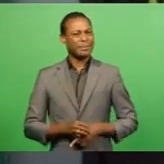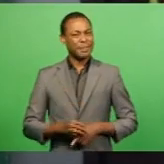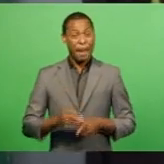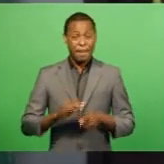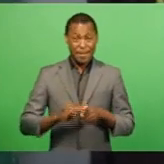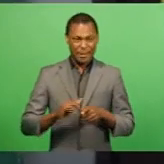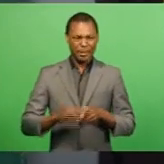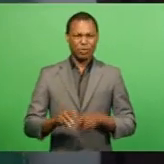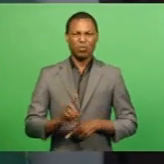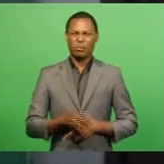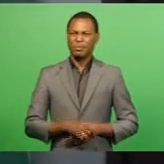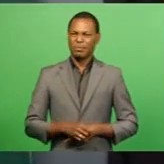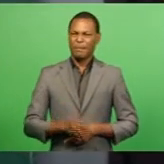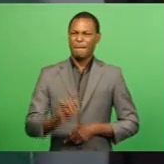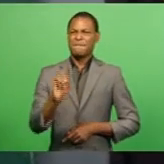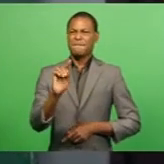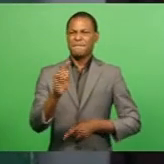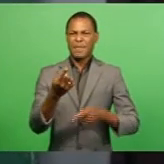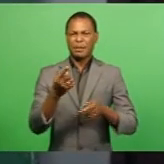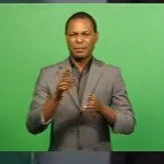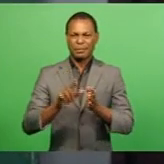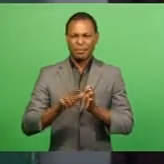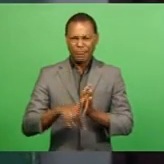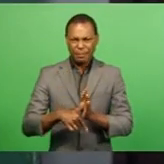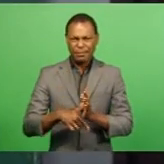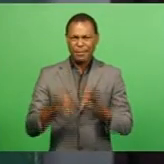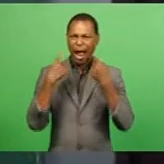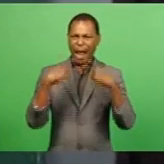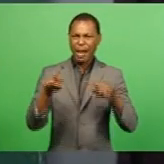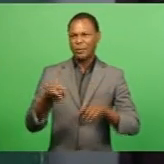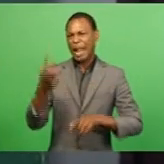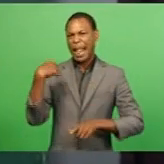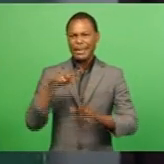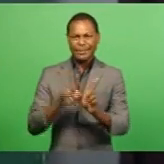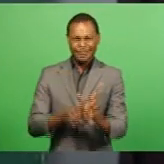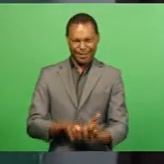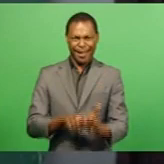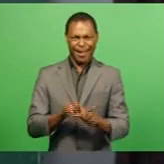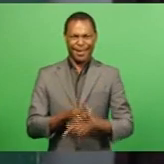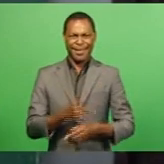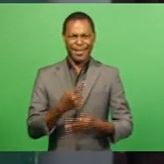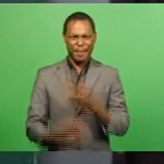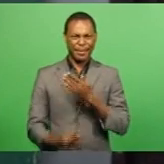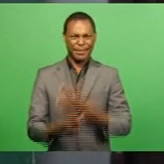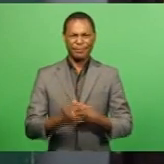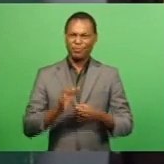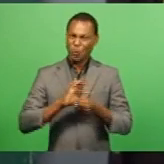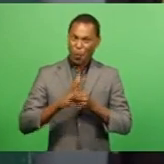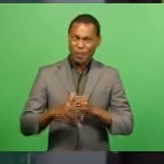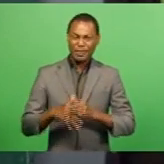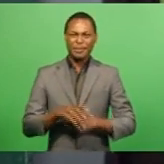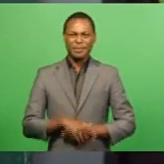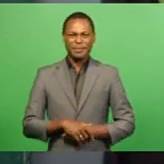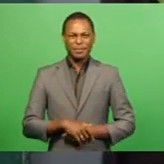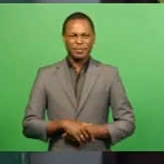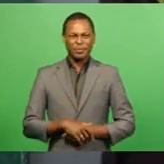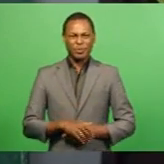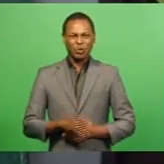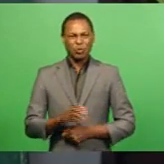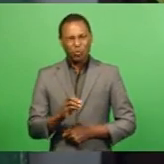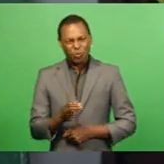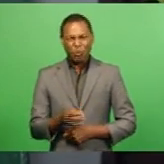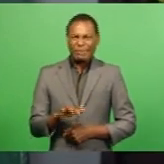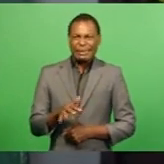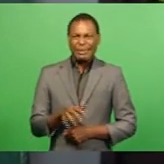was the first announcement, and I think at many times we tend to take for granted what we have around